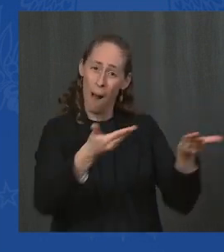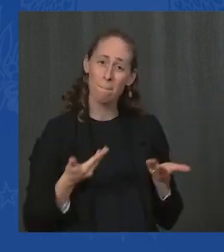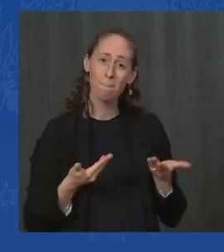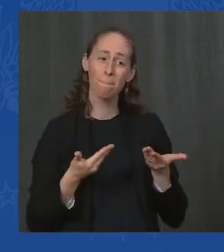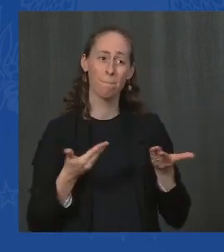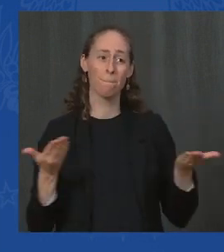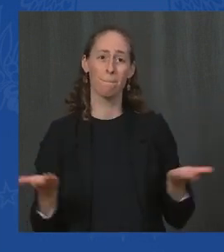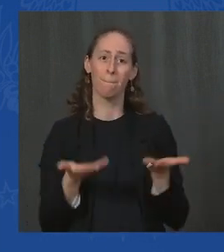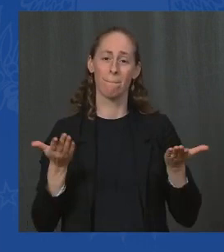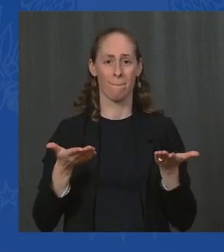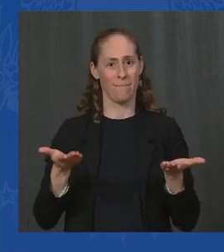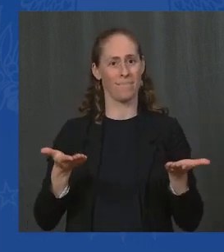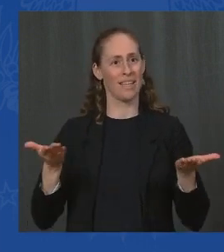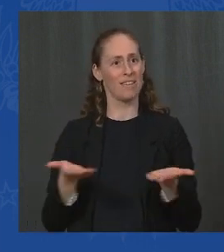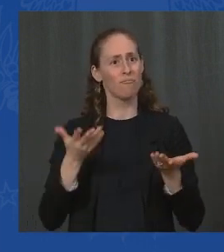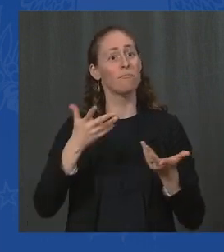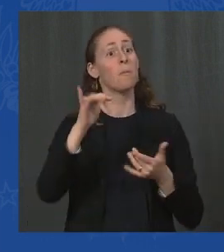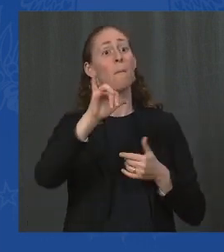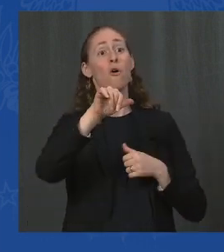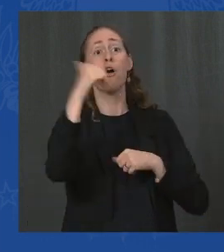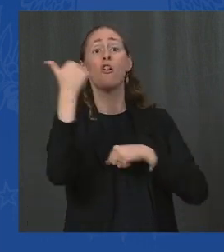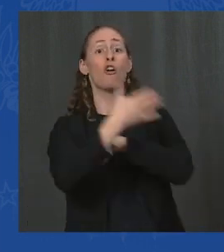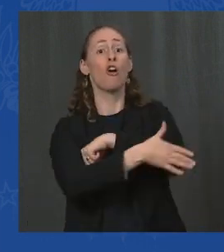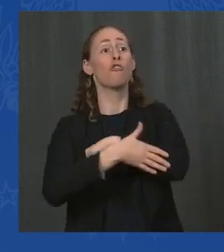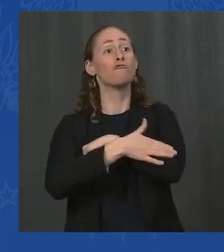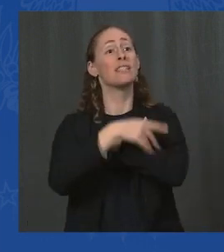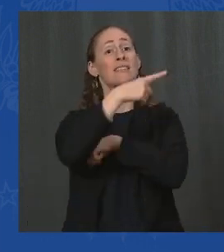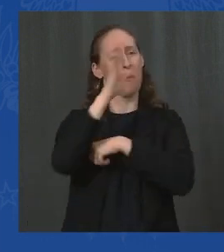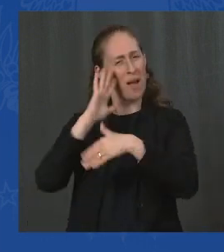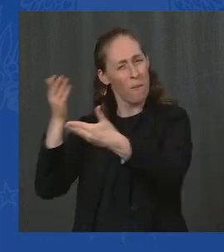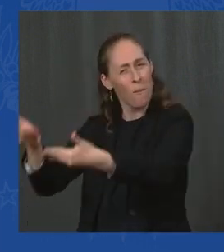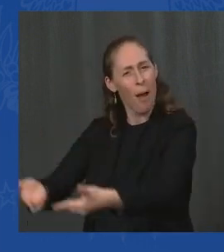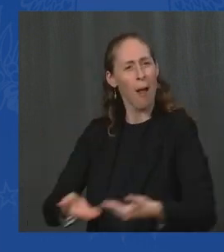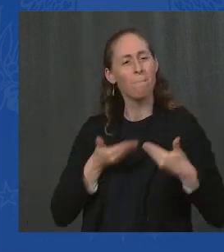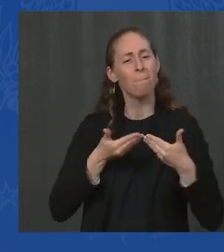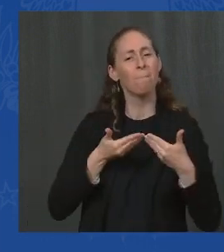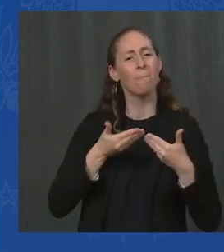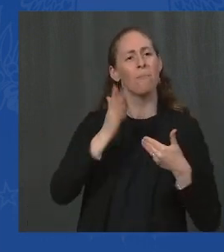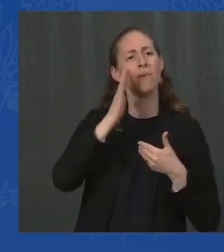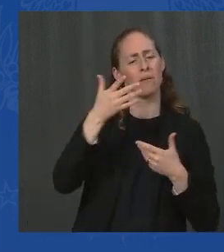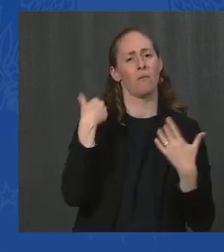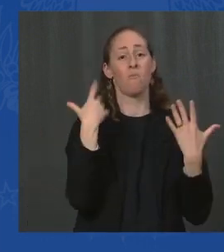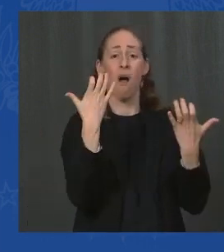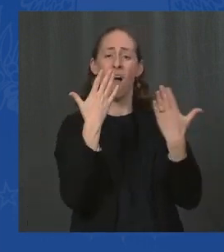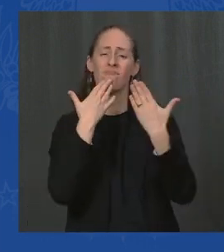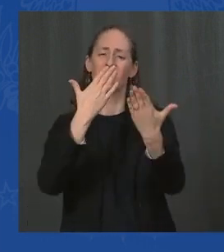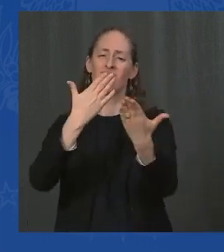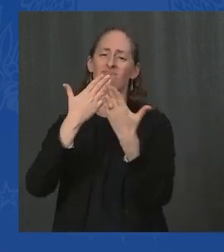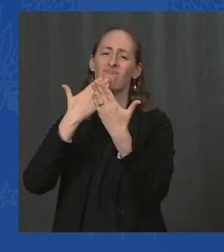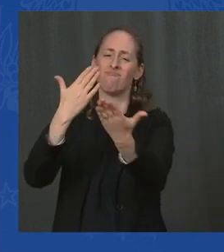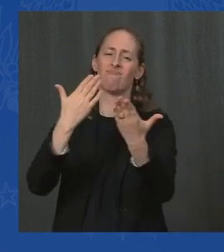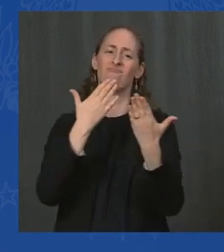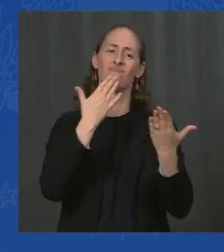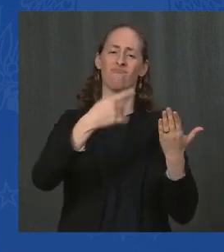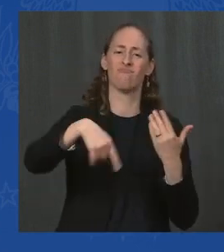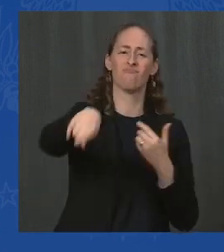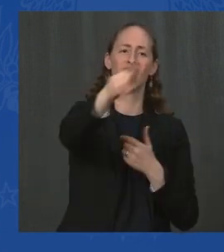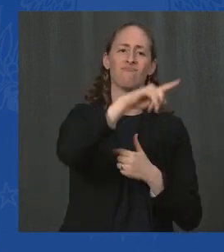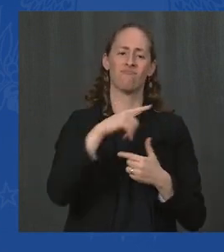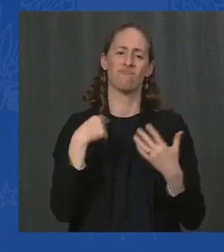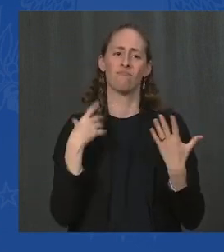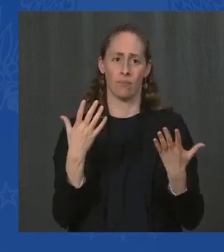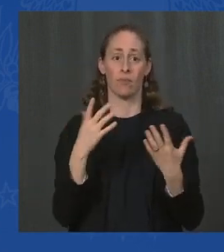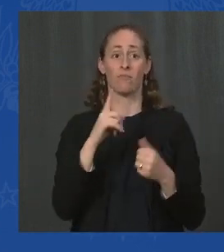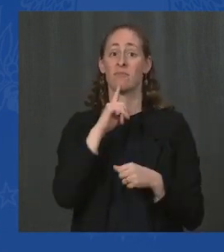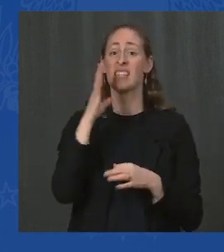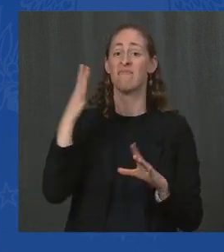we thank you. I take responsibility for the decision. Now some say we should have